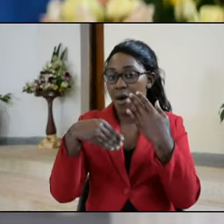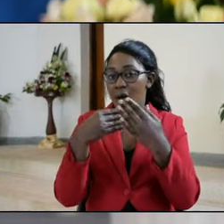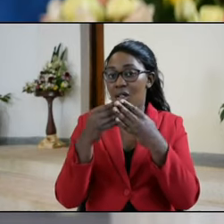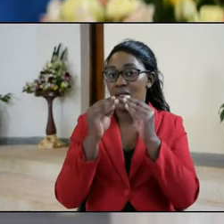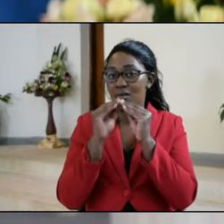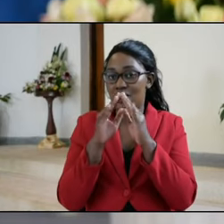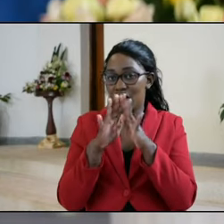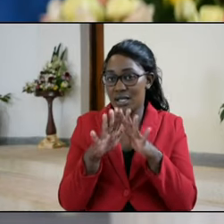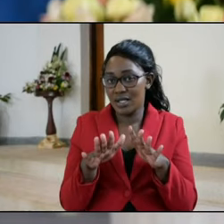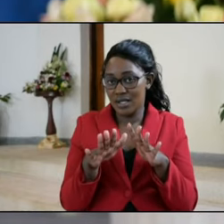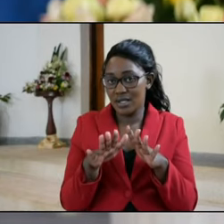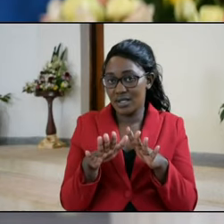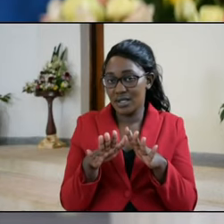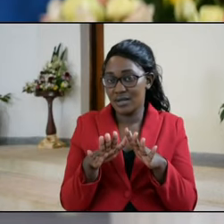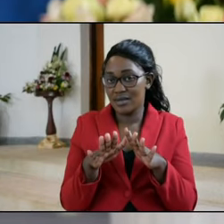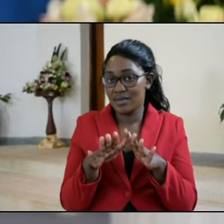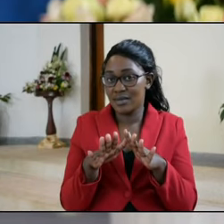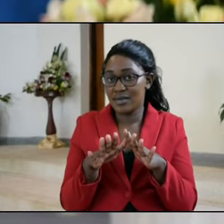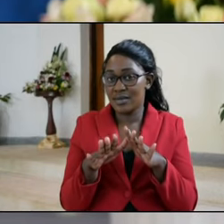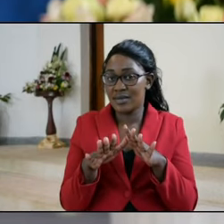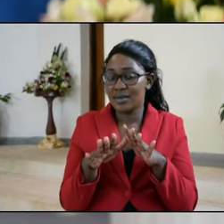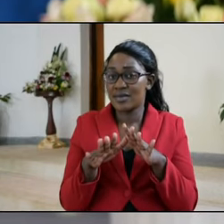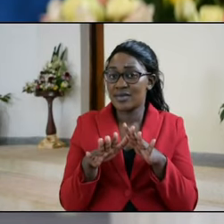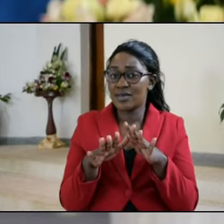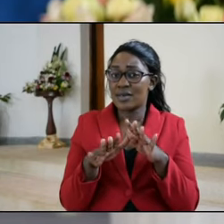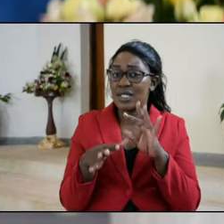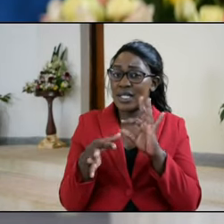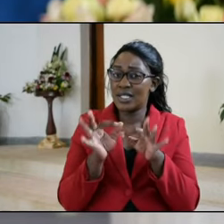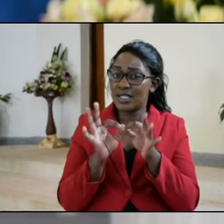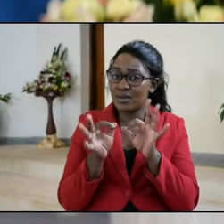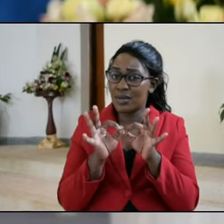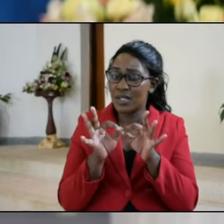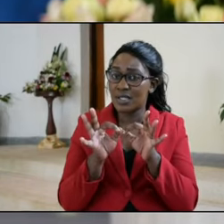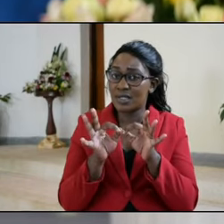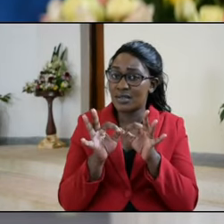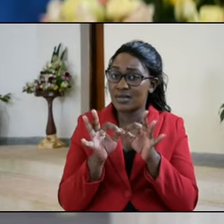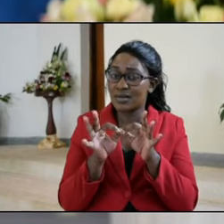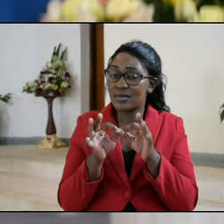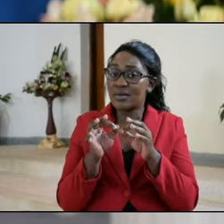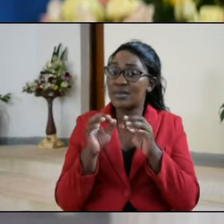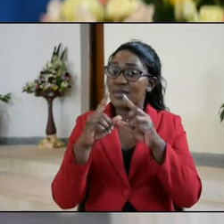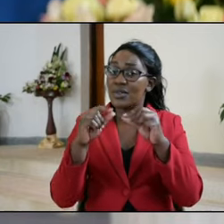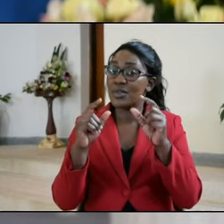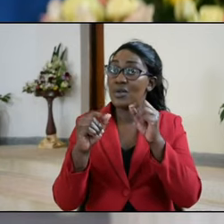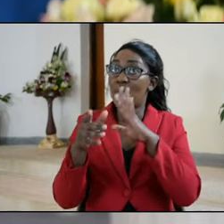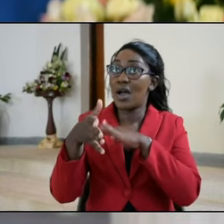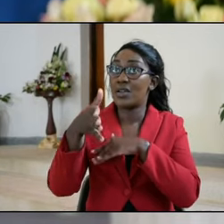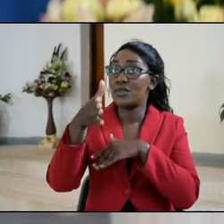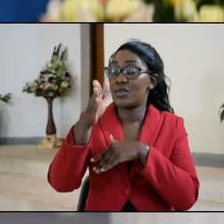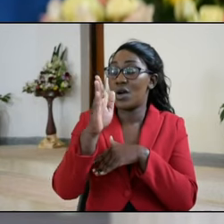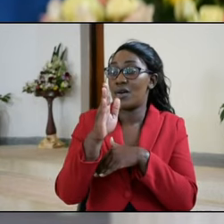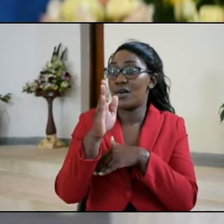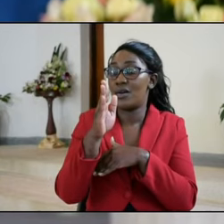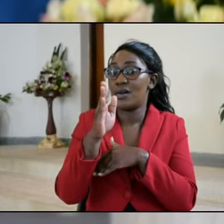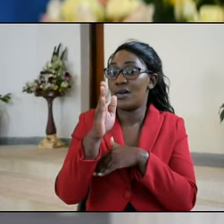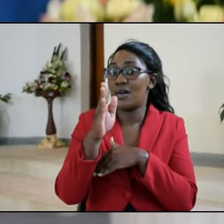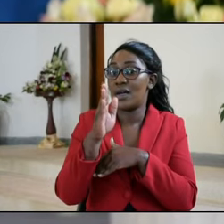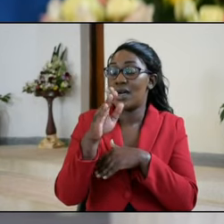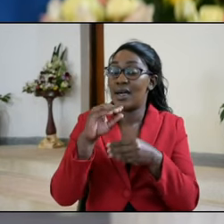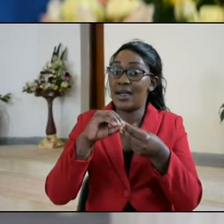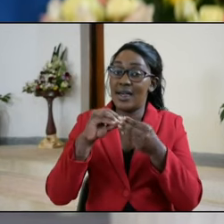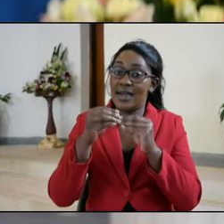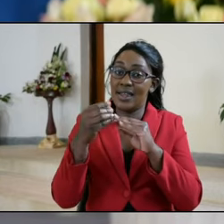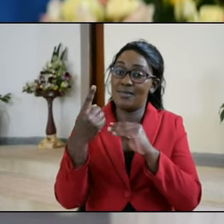this. So, interpreting the Word of God. In order to interpret the Word of God, number